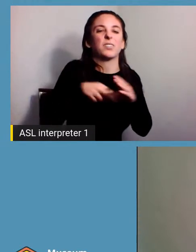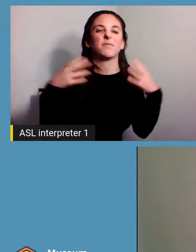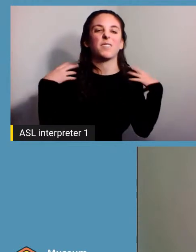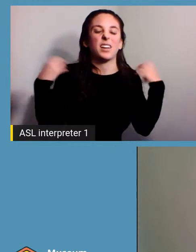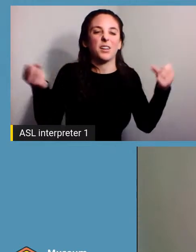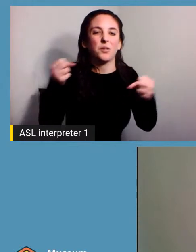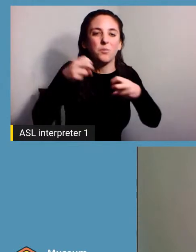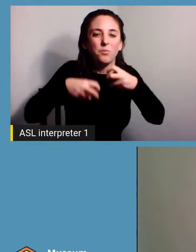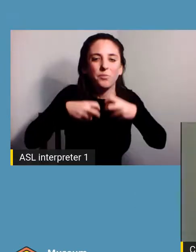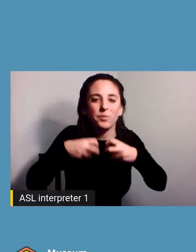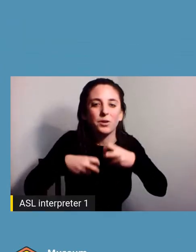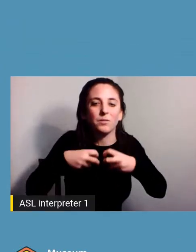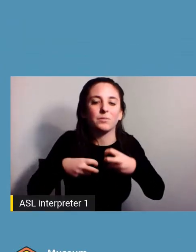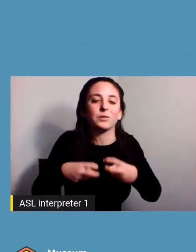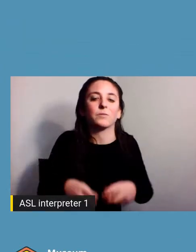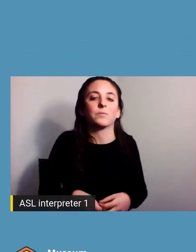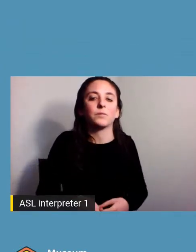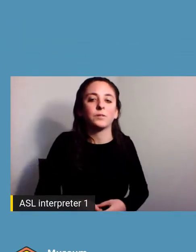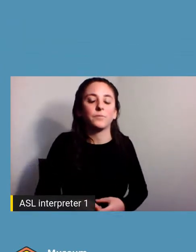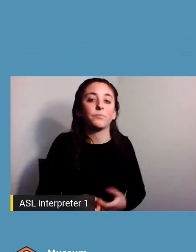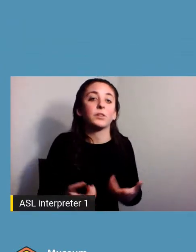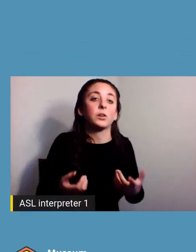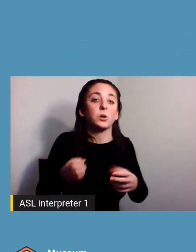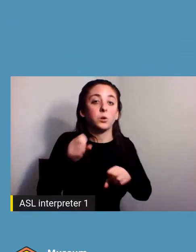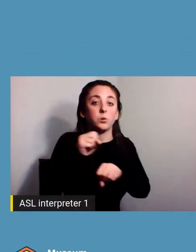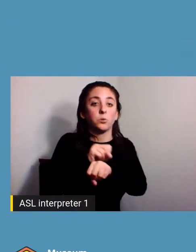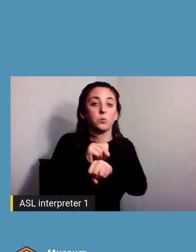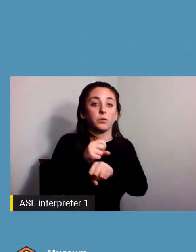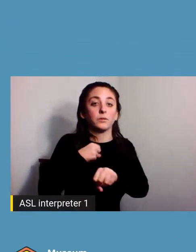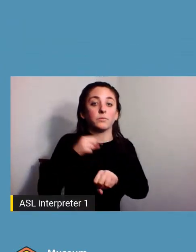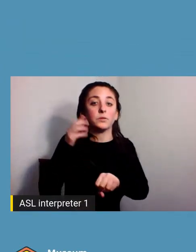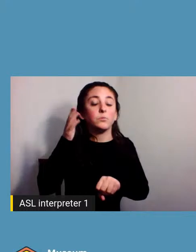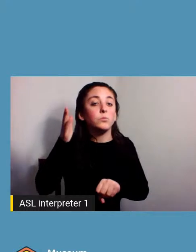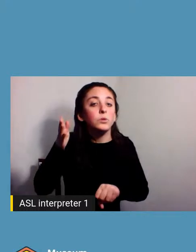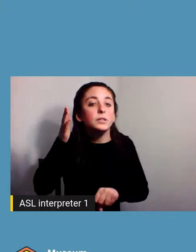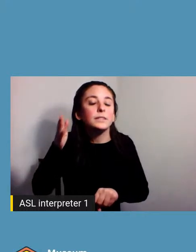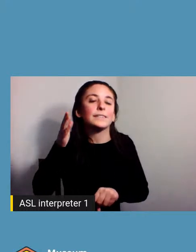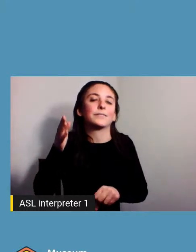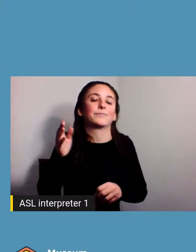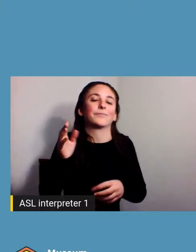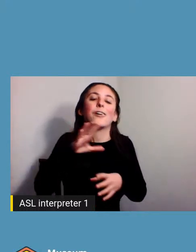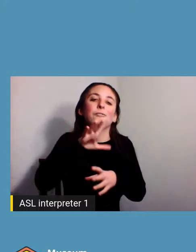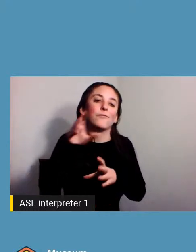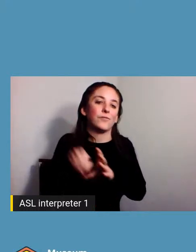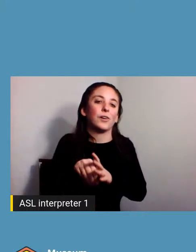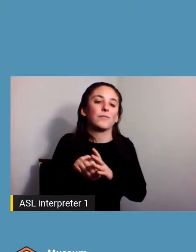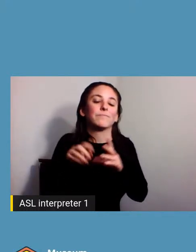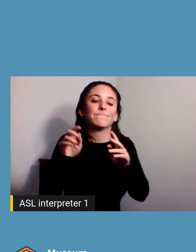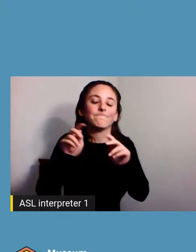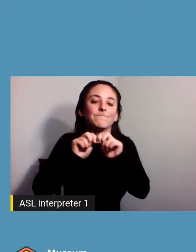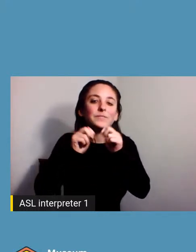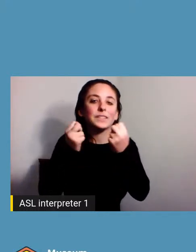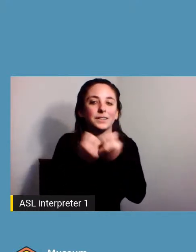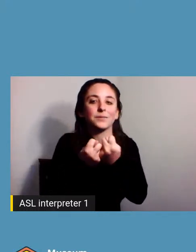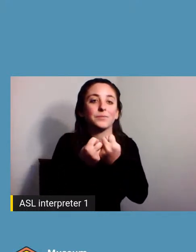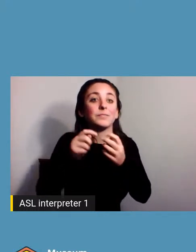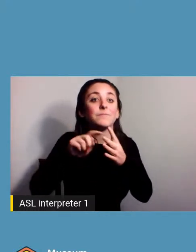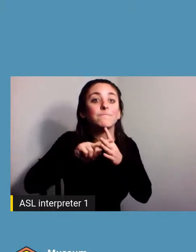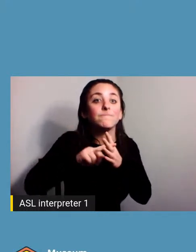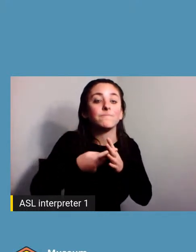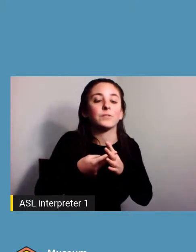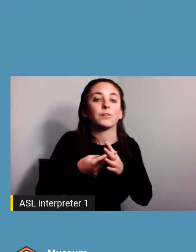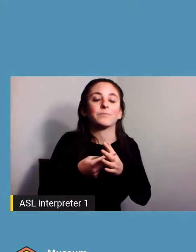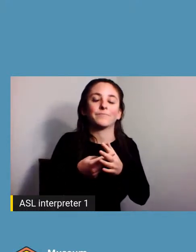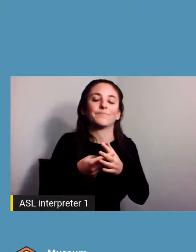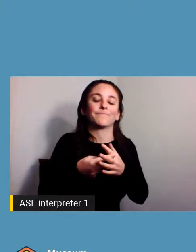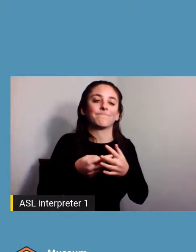because the work I'm presenting is really the work of all of us. I want to start by saying that I'm here in San